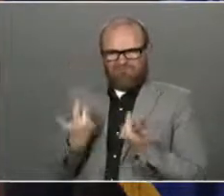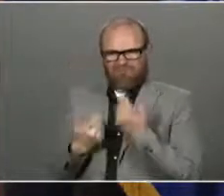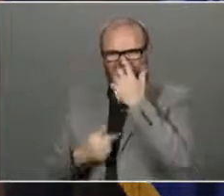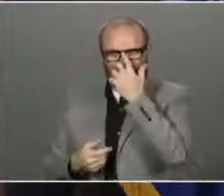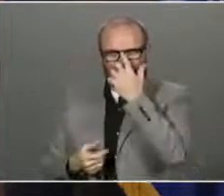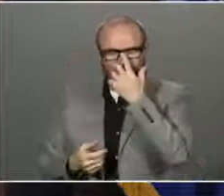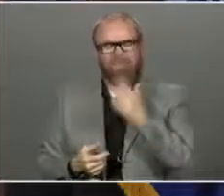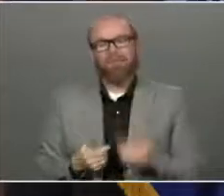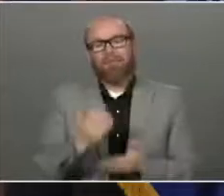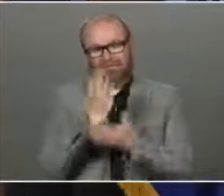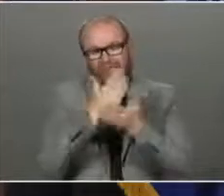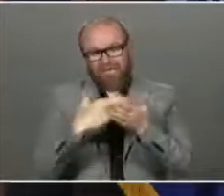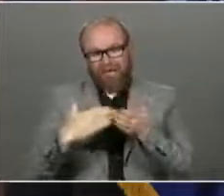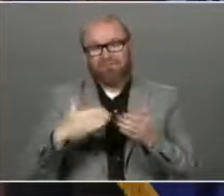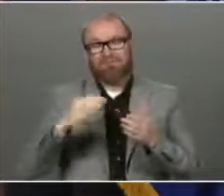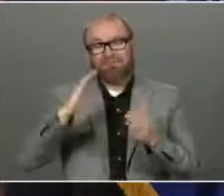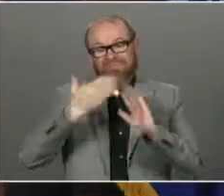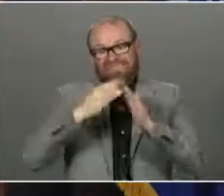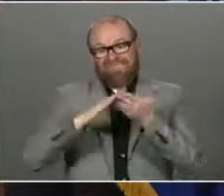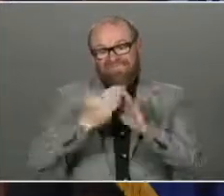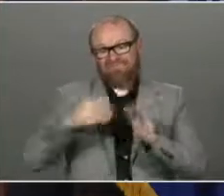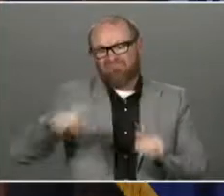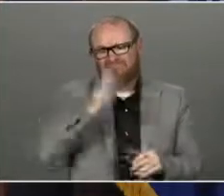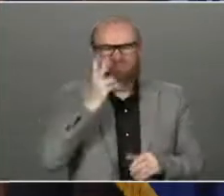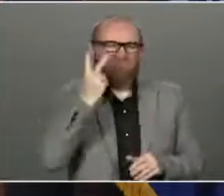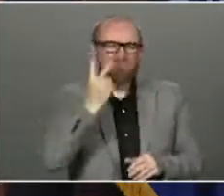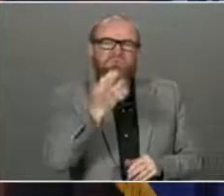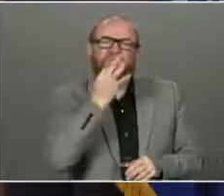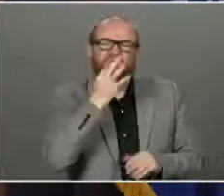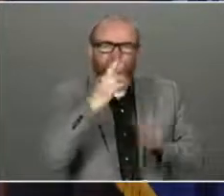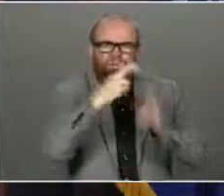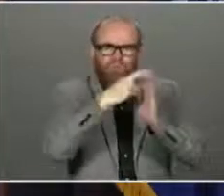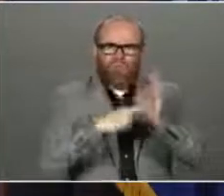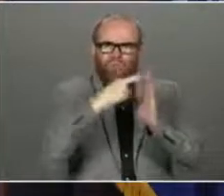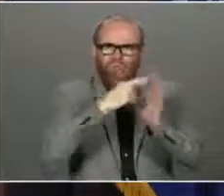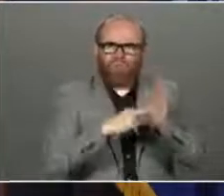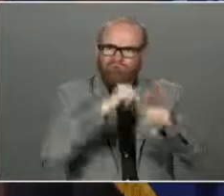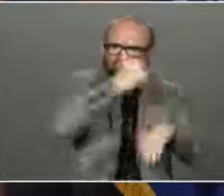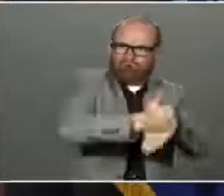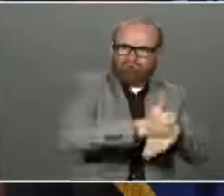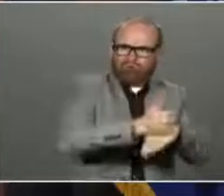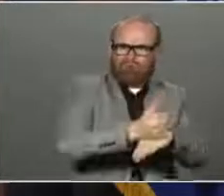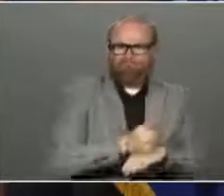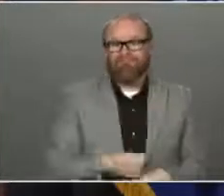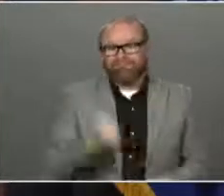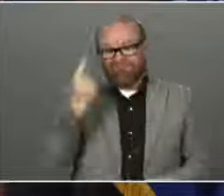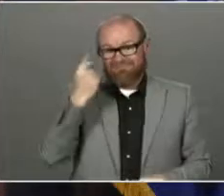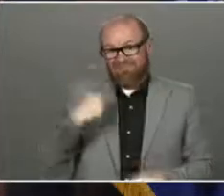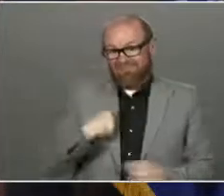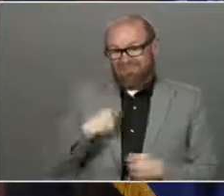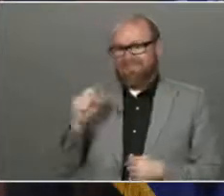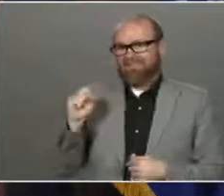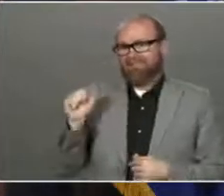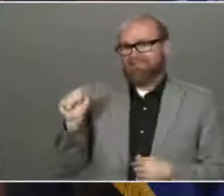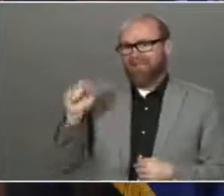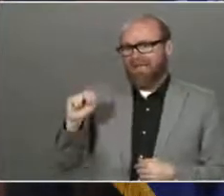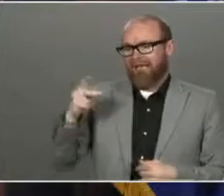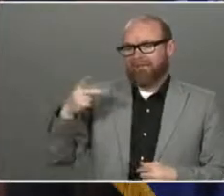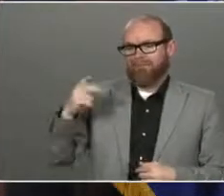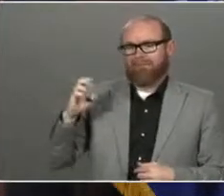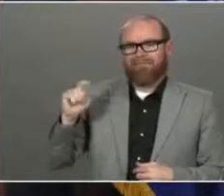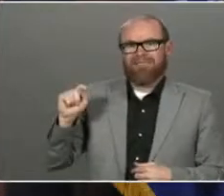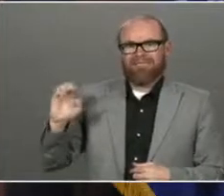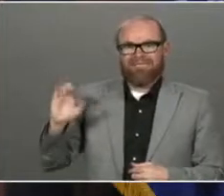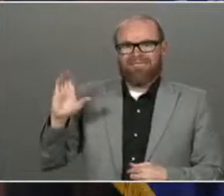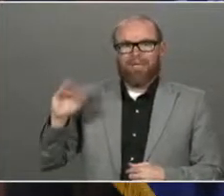going to place very, very soon. I anticipate in my own water district in Sanpete County and Fairview that we will